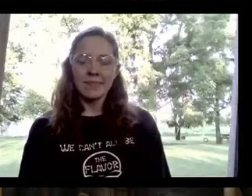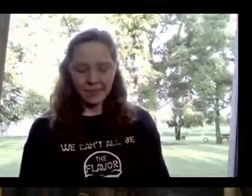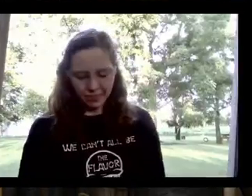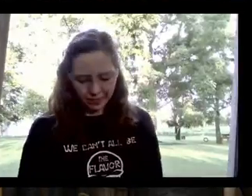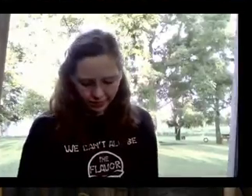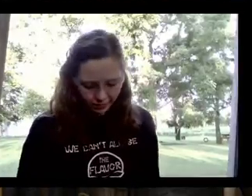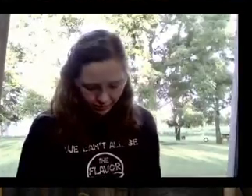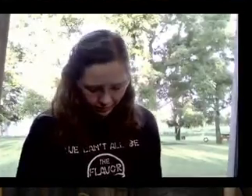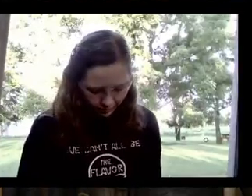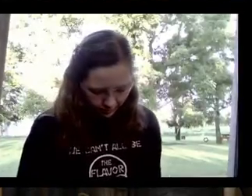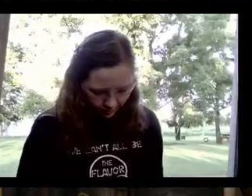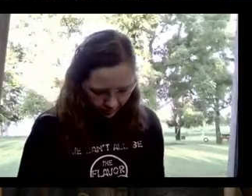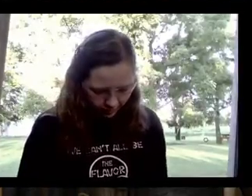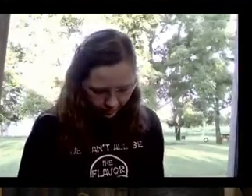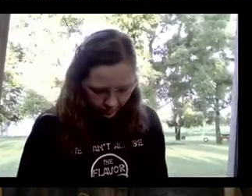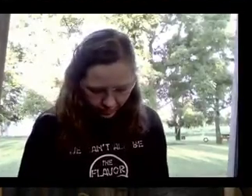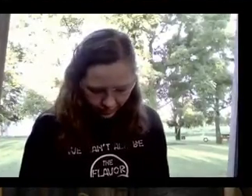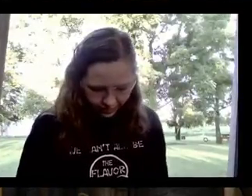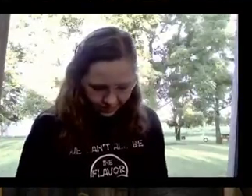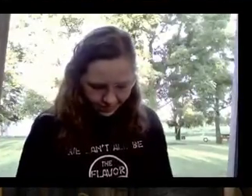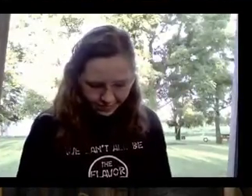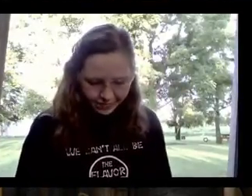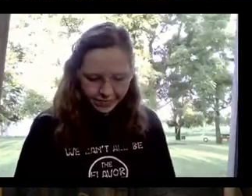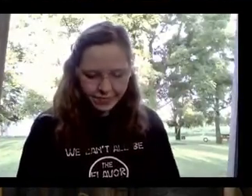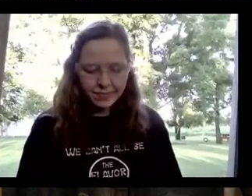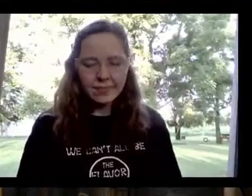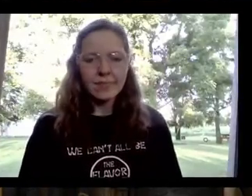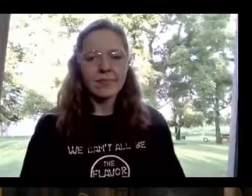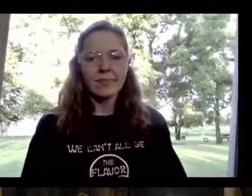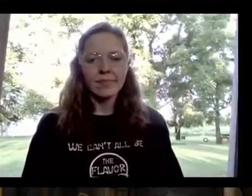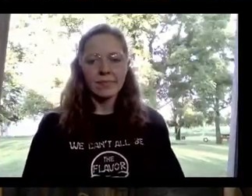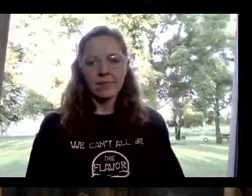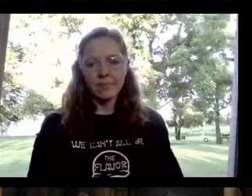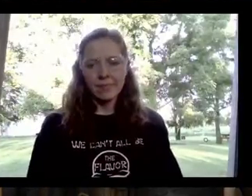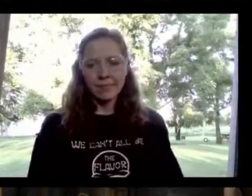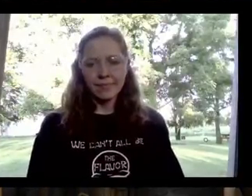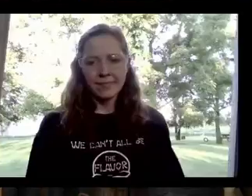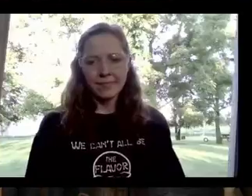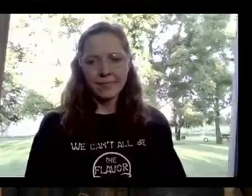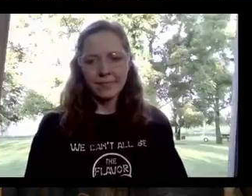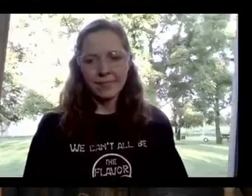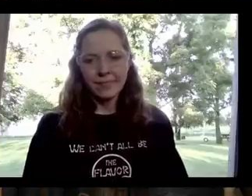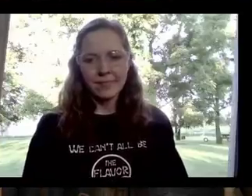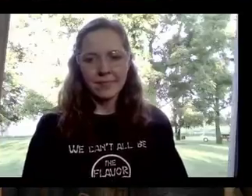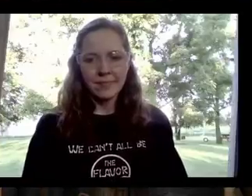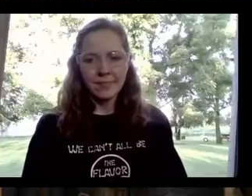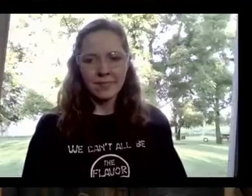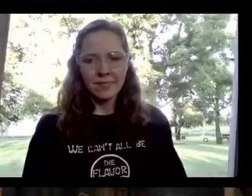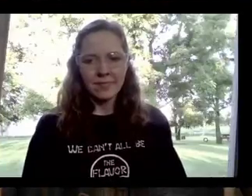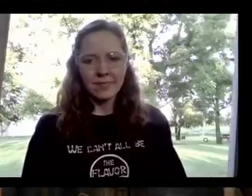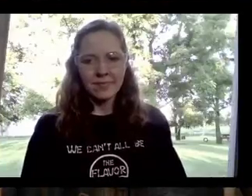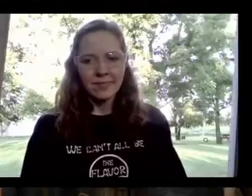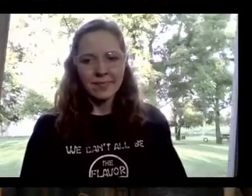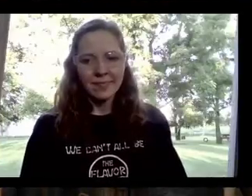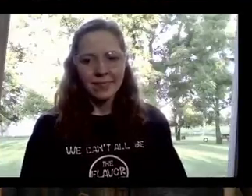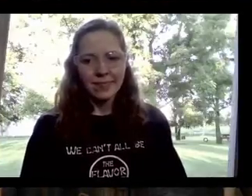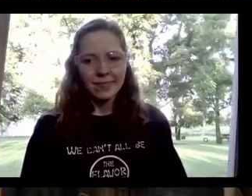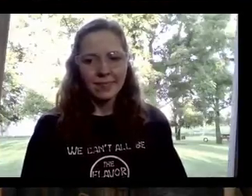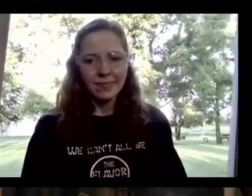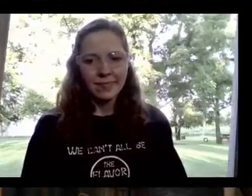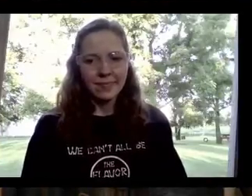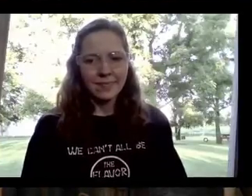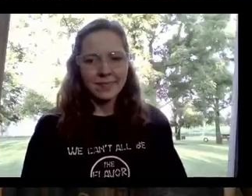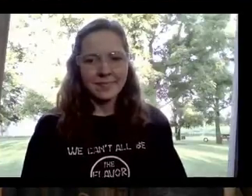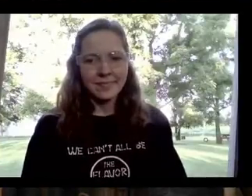chats. However big or however small, everyone counts. Every last one of them counts.